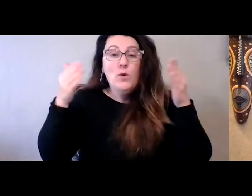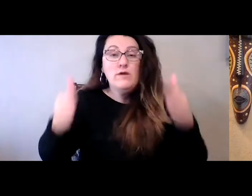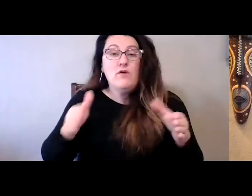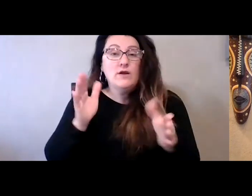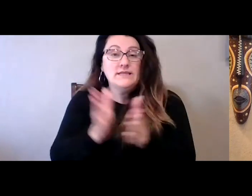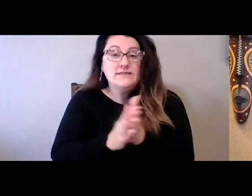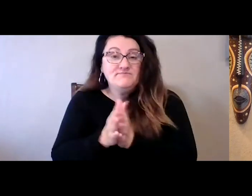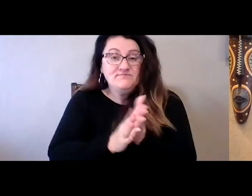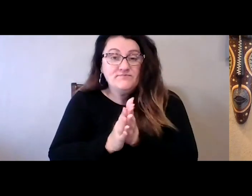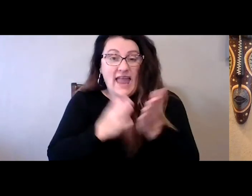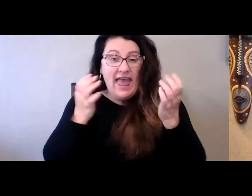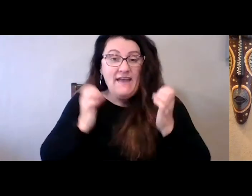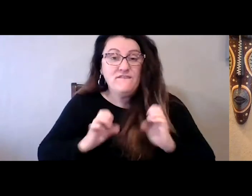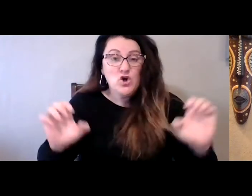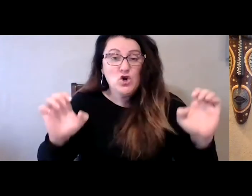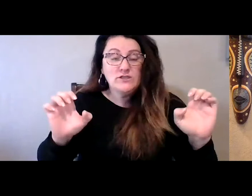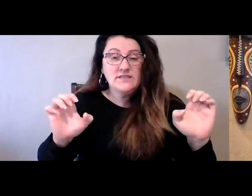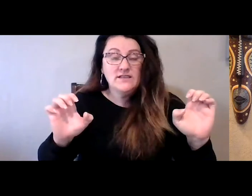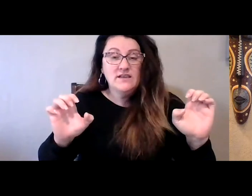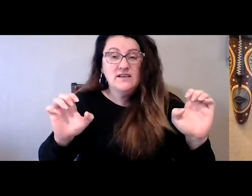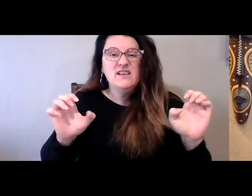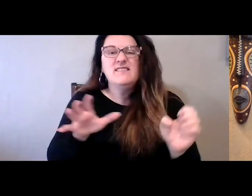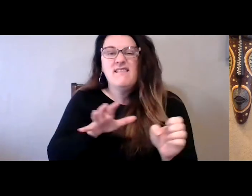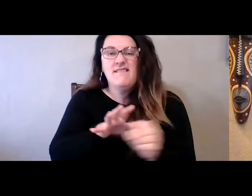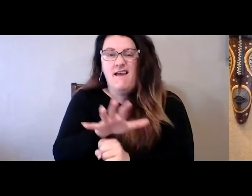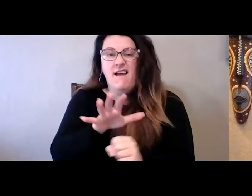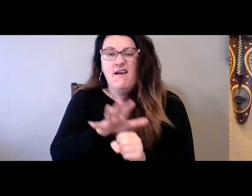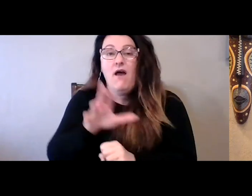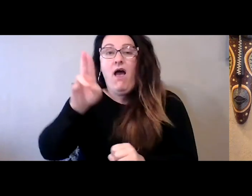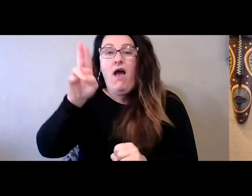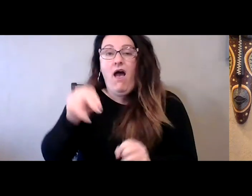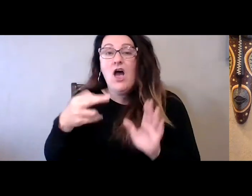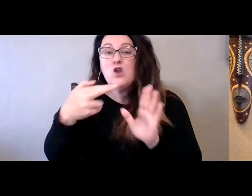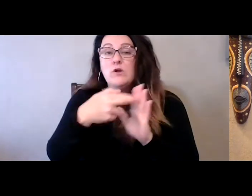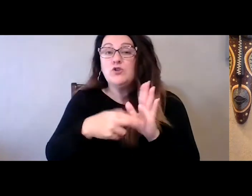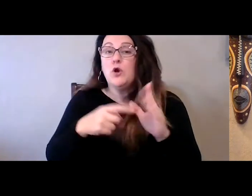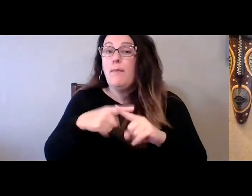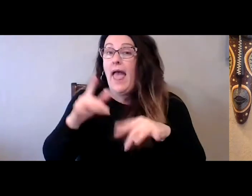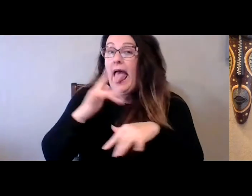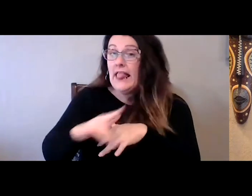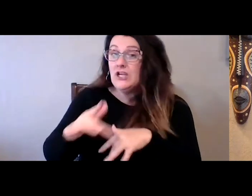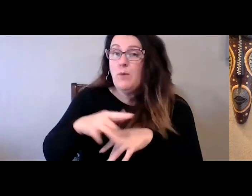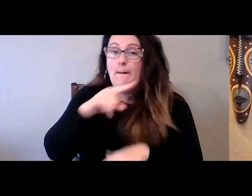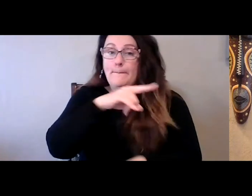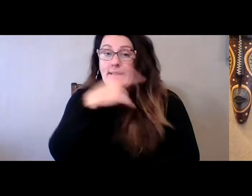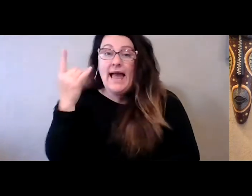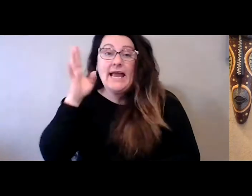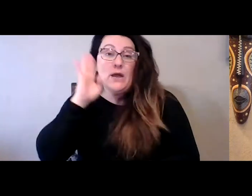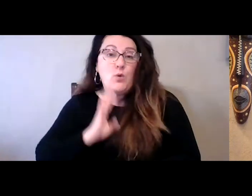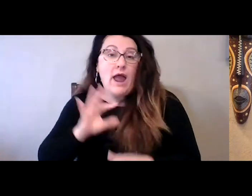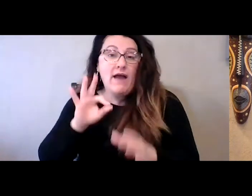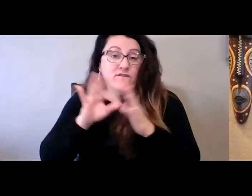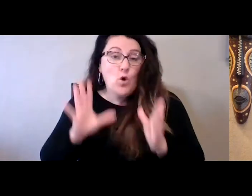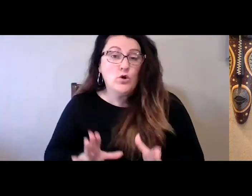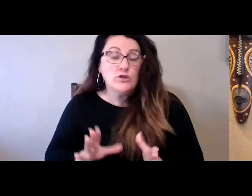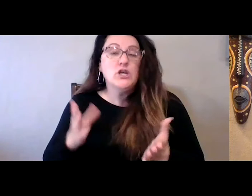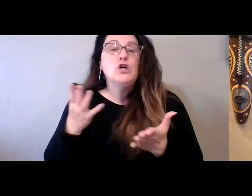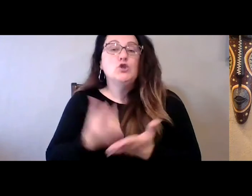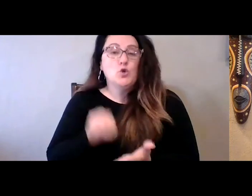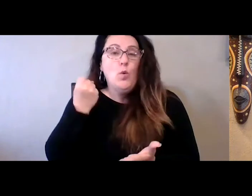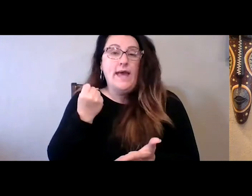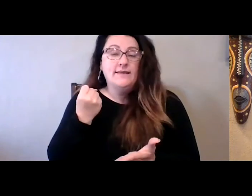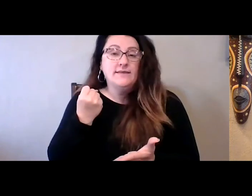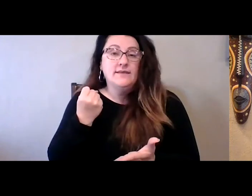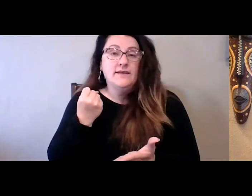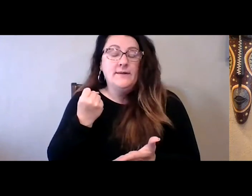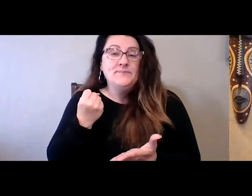efforts, there were enough unregistered but eligible Black and Brown voters to win these elections and to